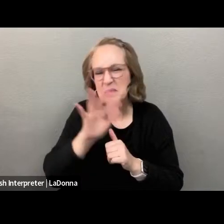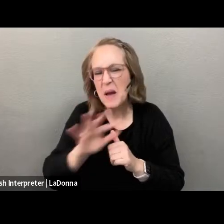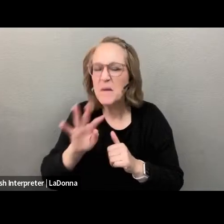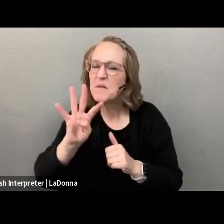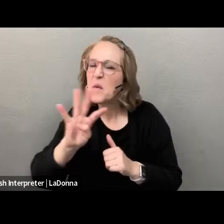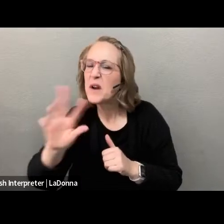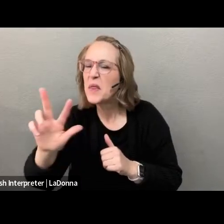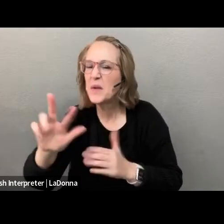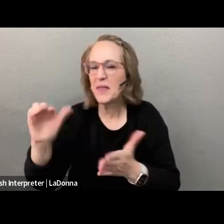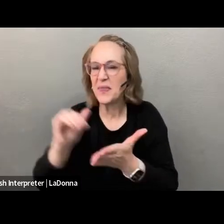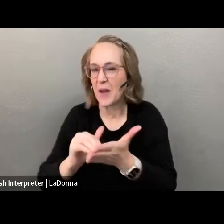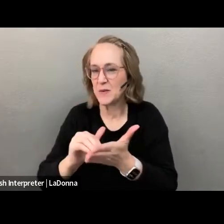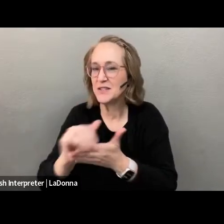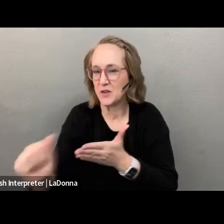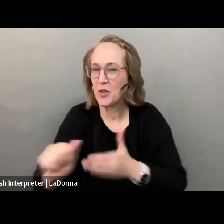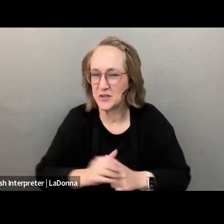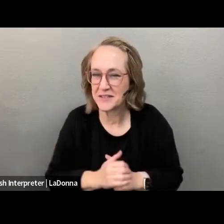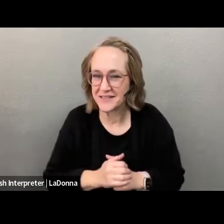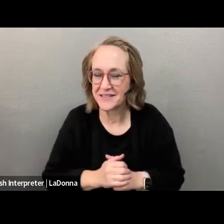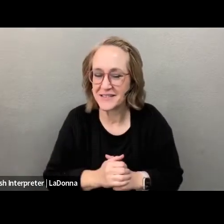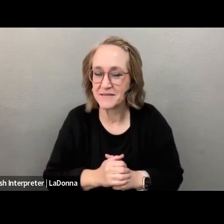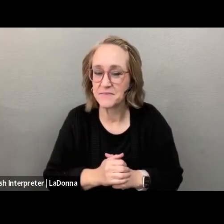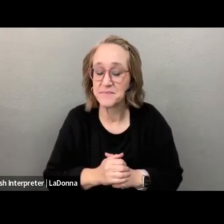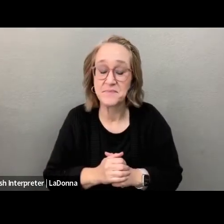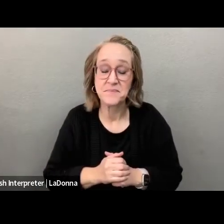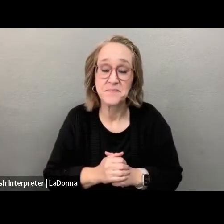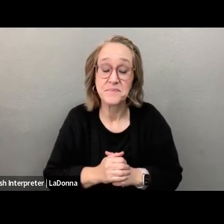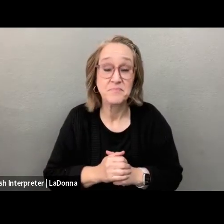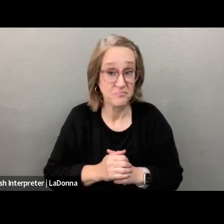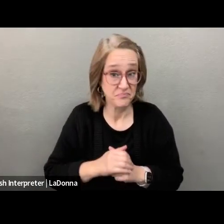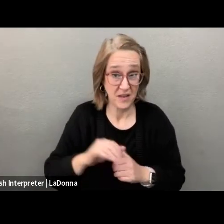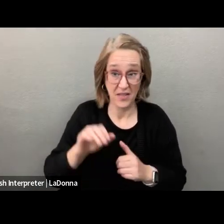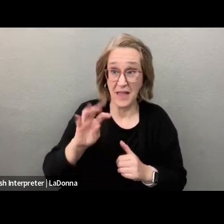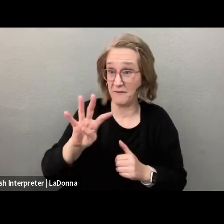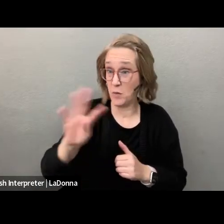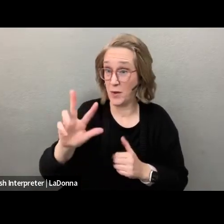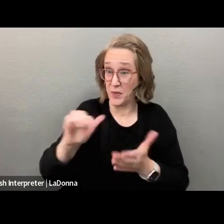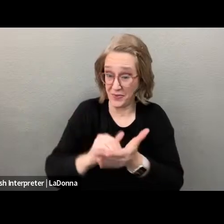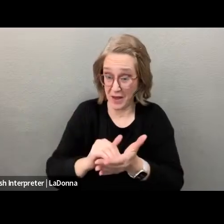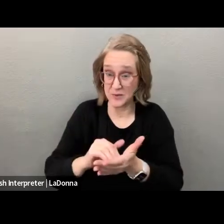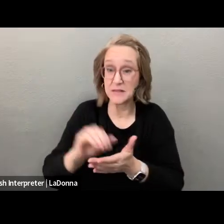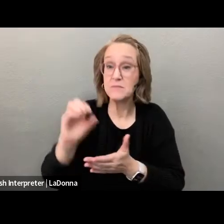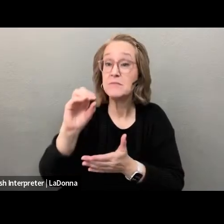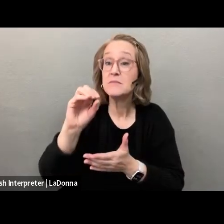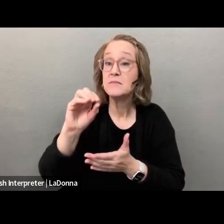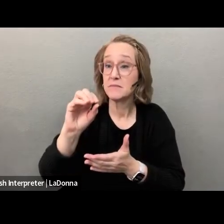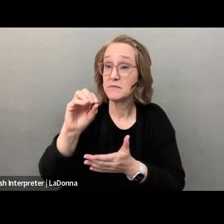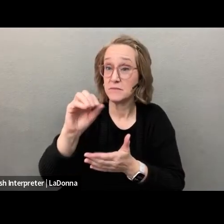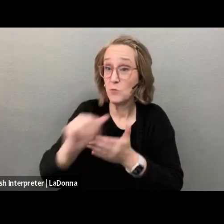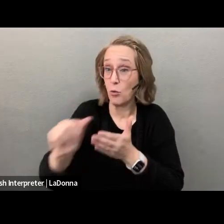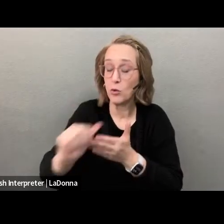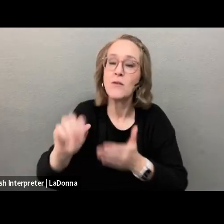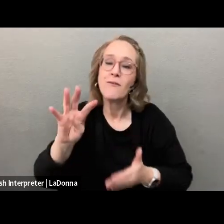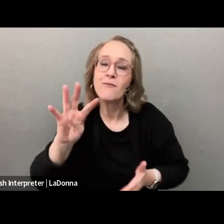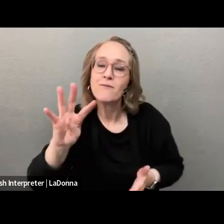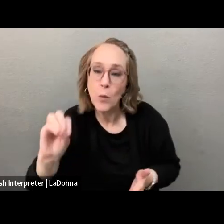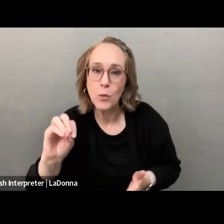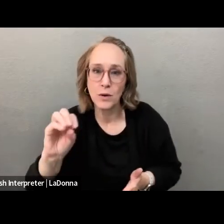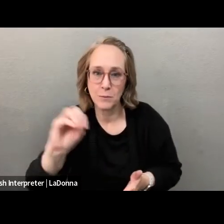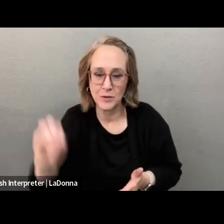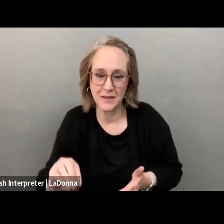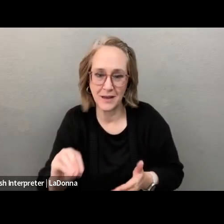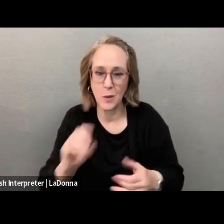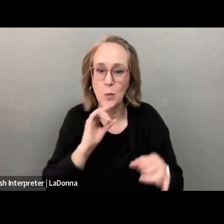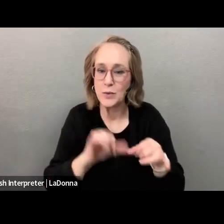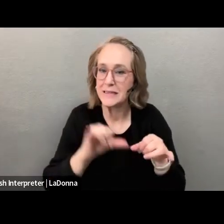$43,000. And 40% of that money can stay here in Arizona. Now, at least